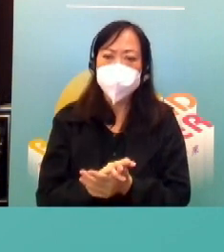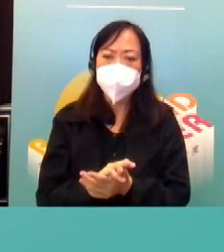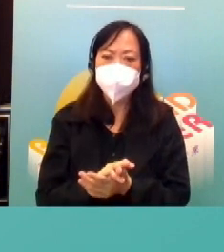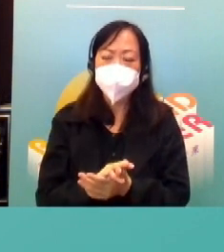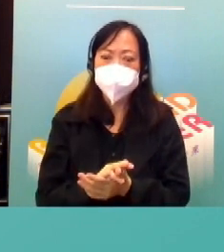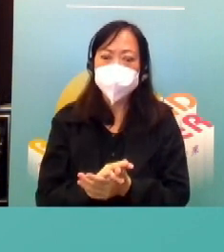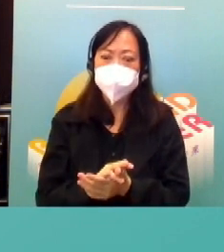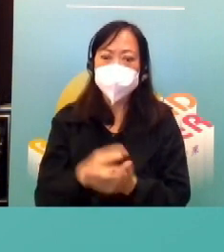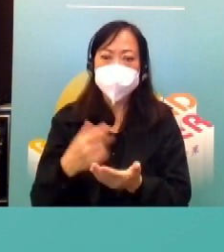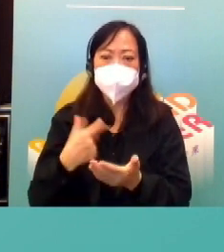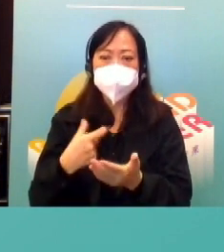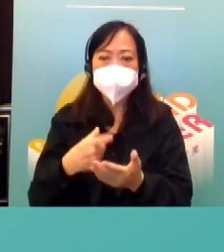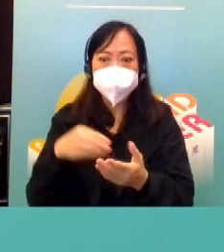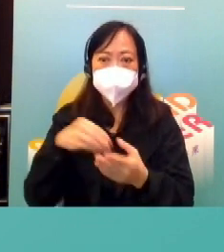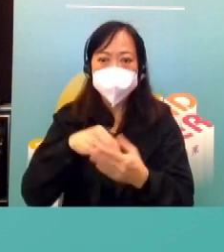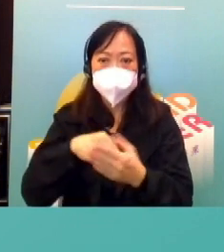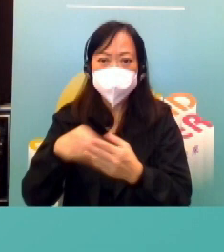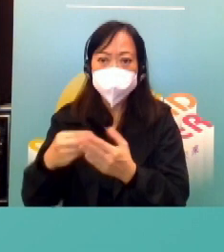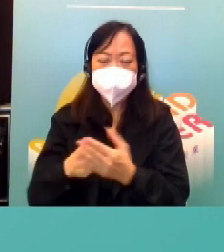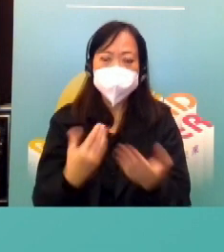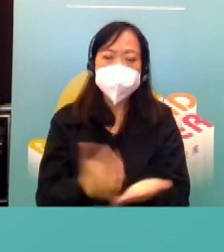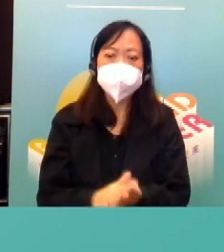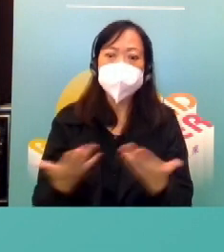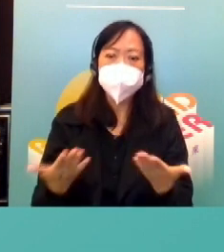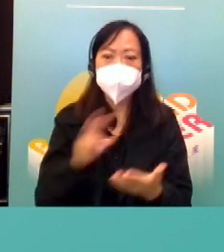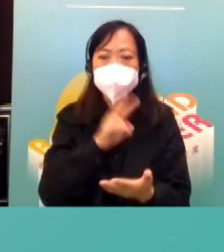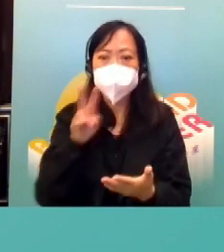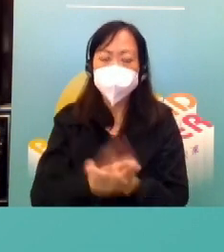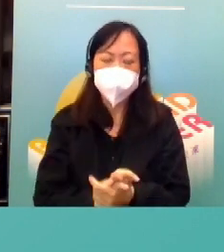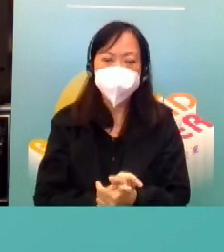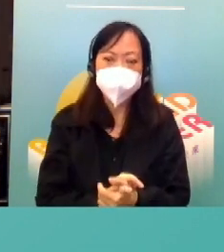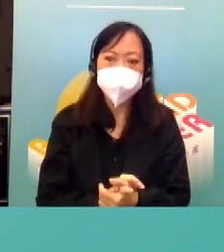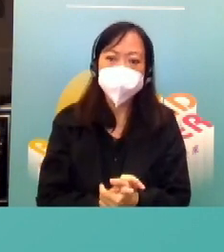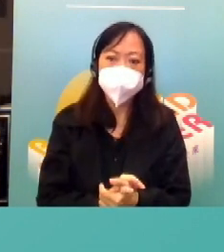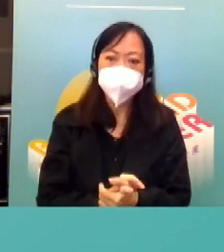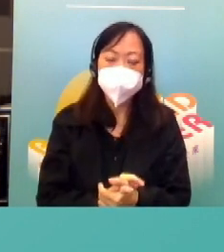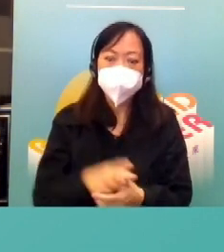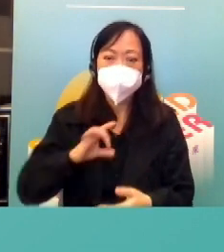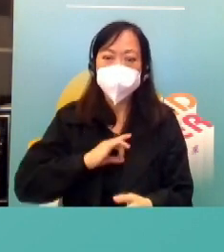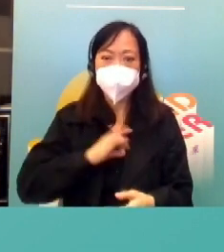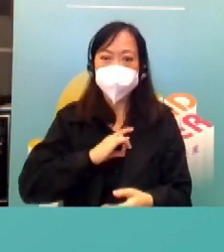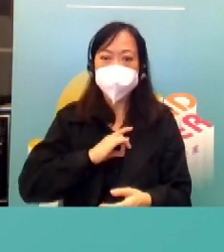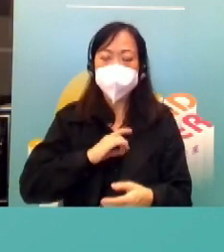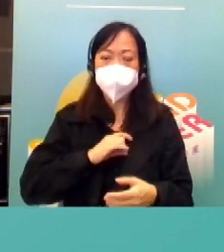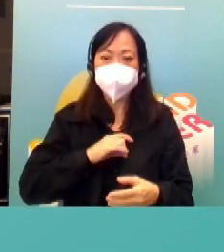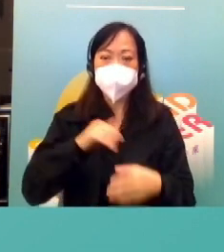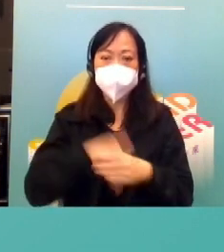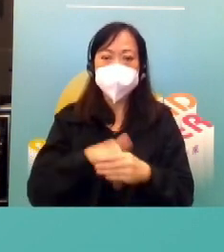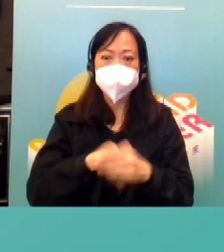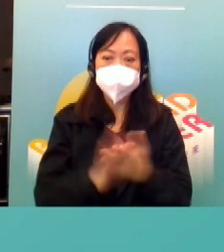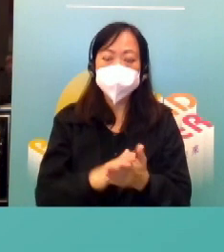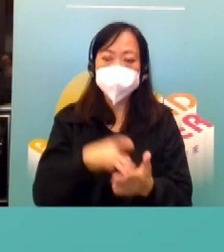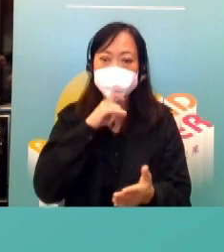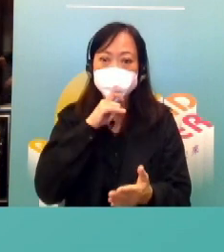backing businesses in our growth business activities, so primarily through private equity, We have real estate activities, and then finally